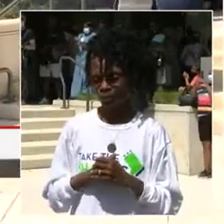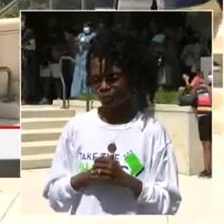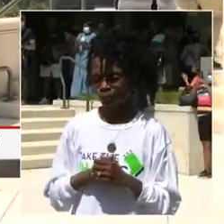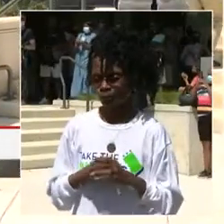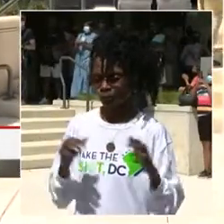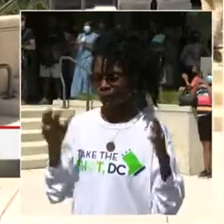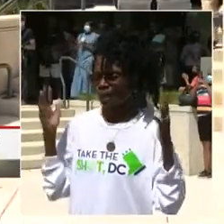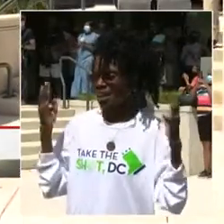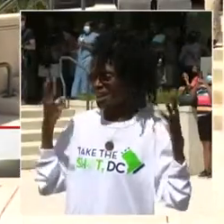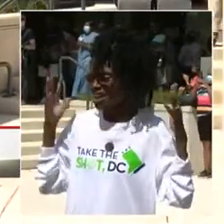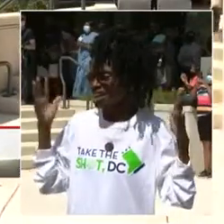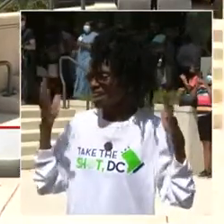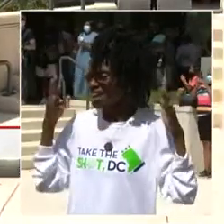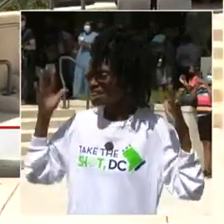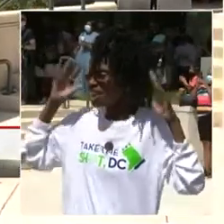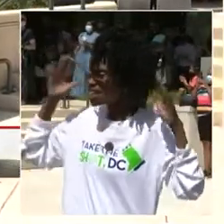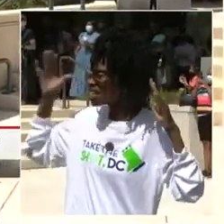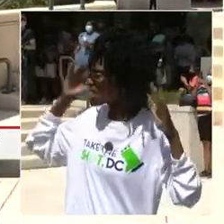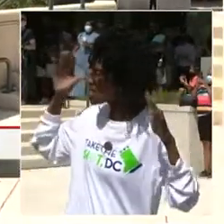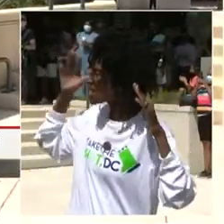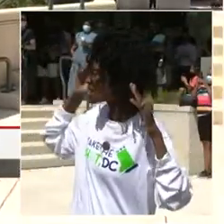Well, hello, Banneker.